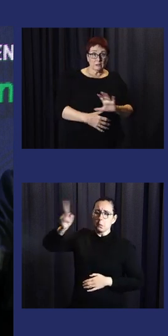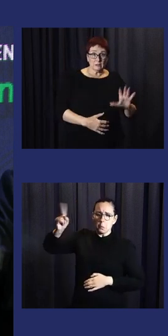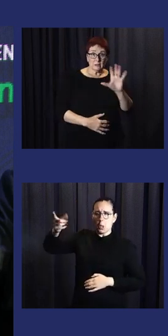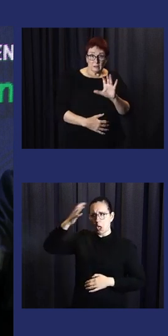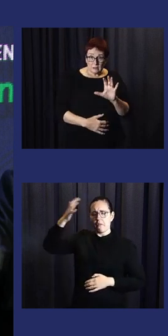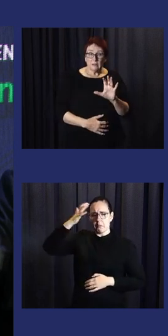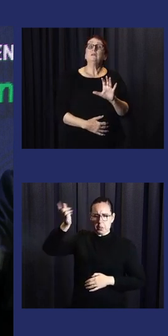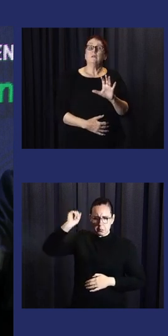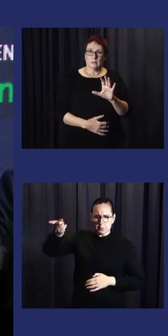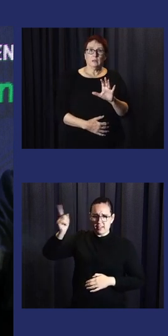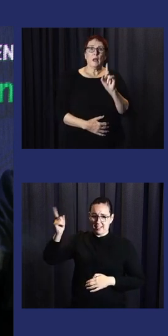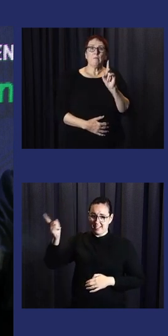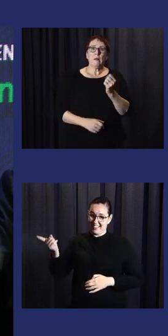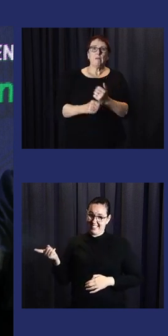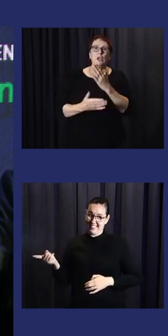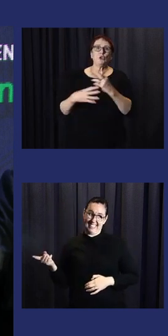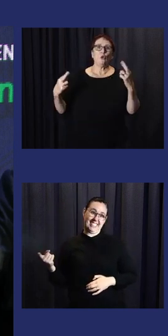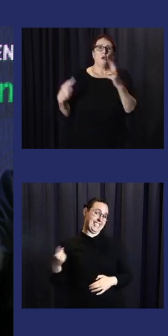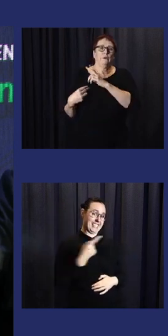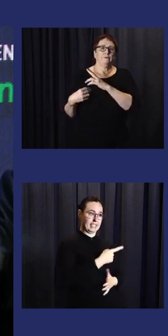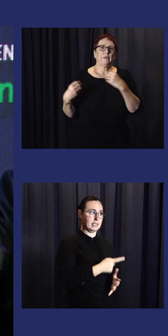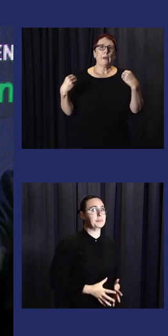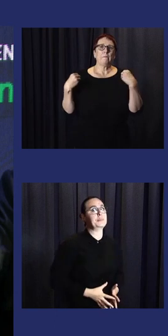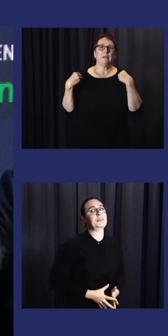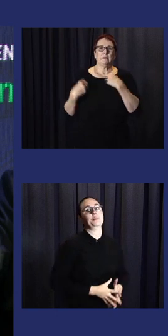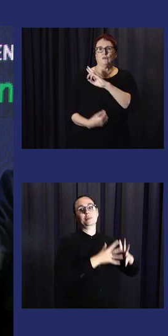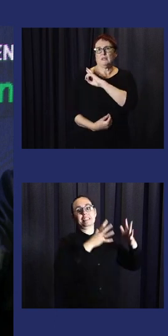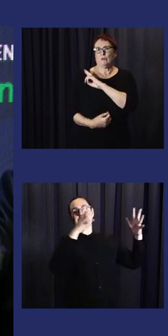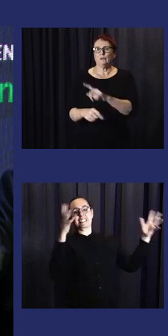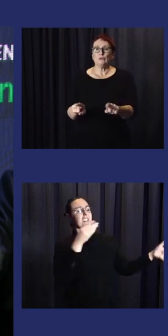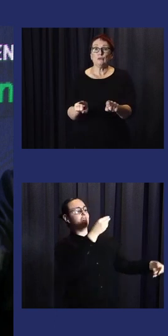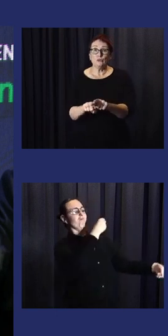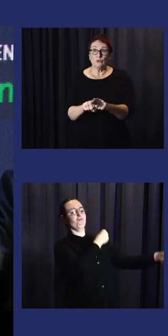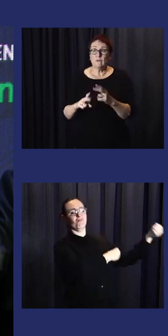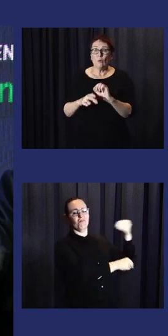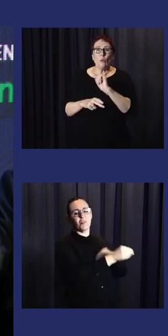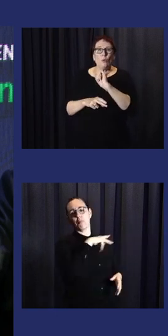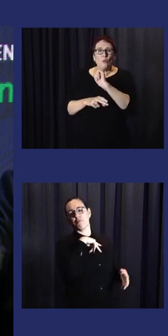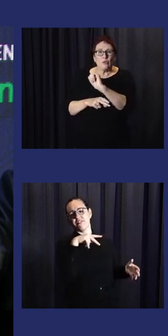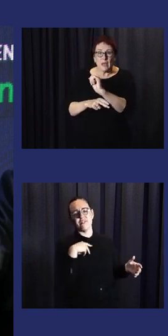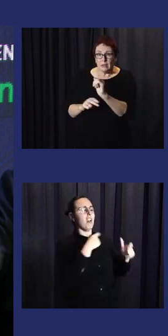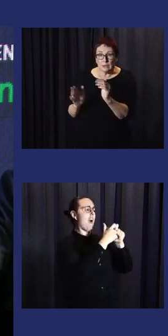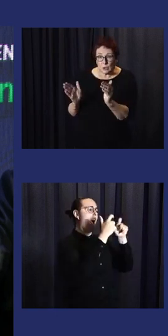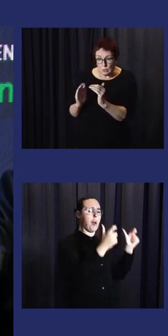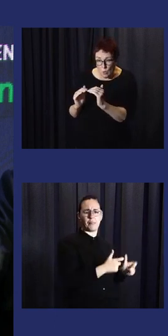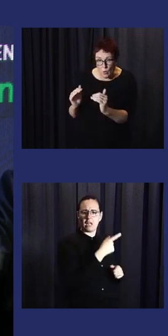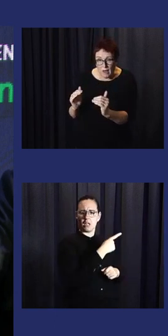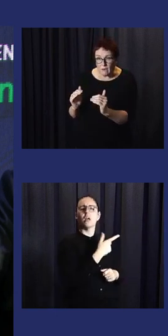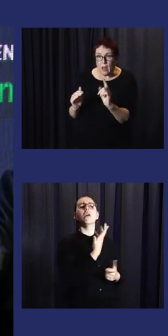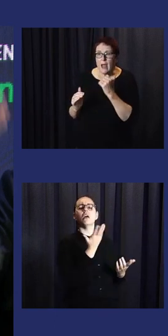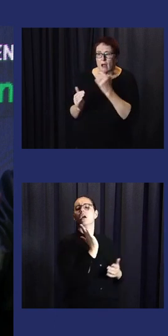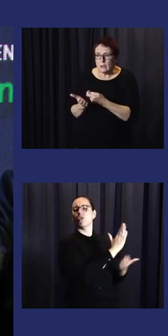about holding corporations accountable for what it is they are doing at the smallest ecosystem level and at